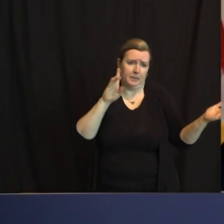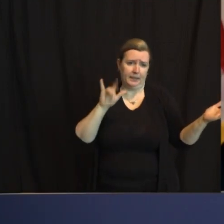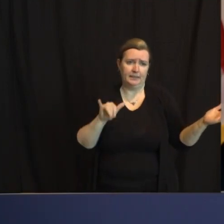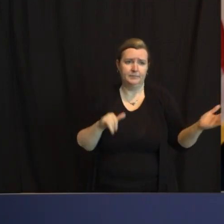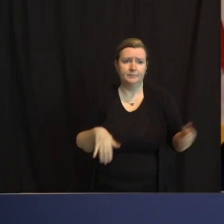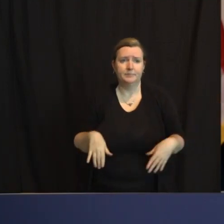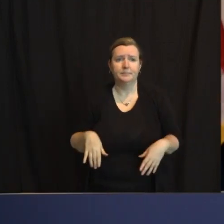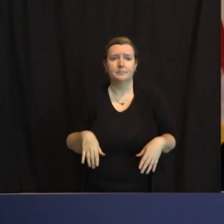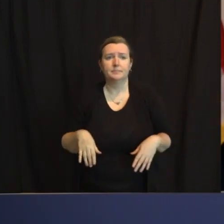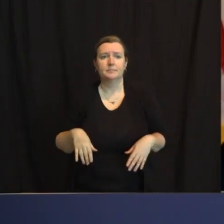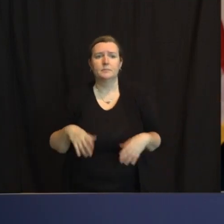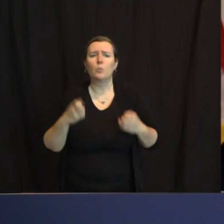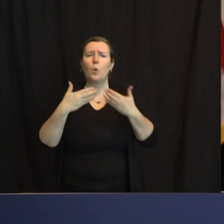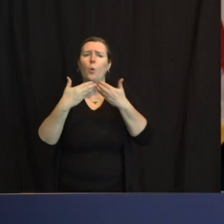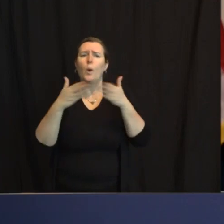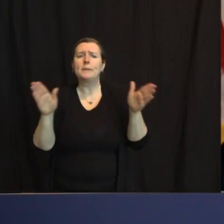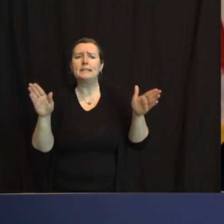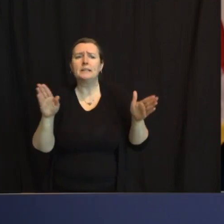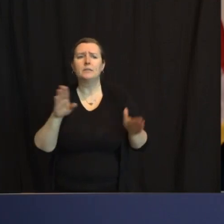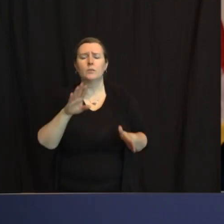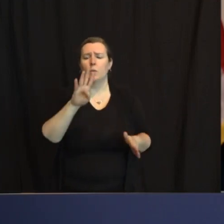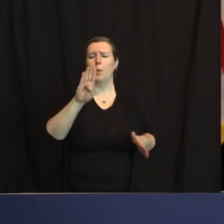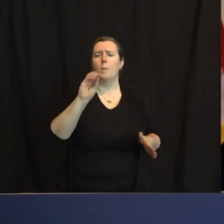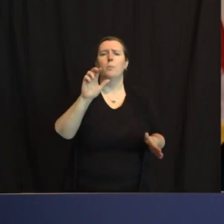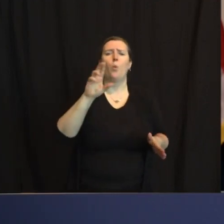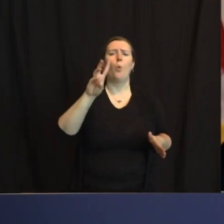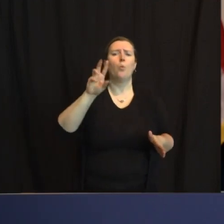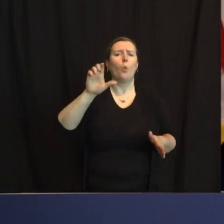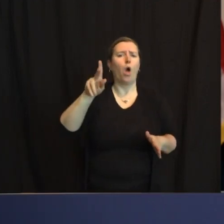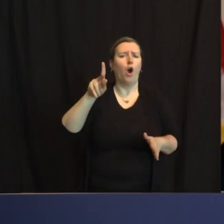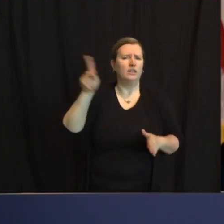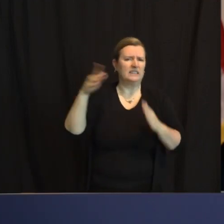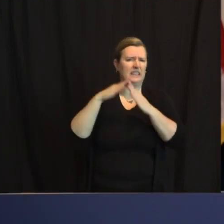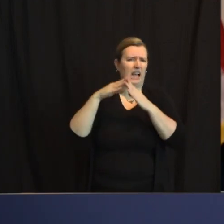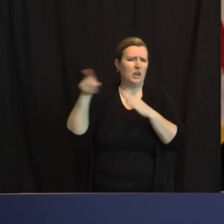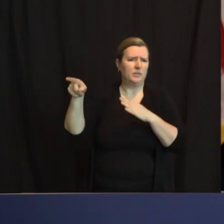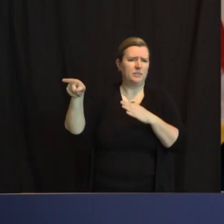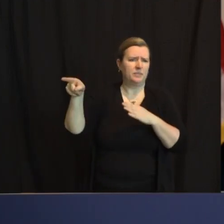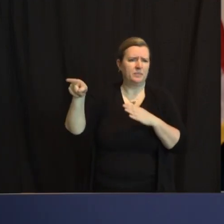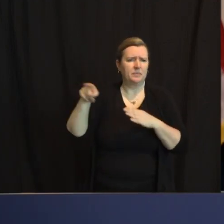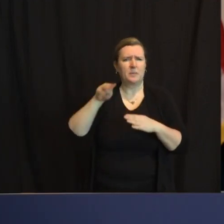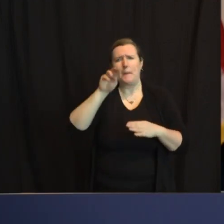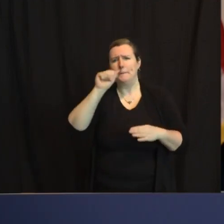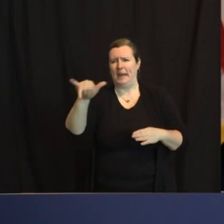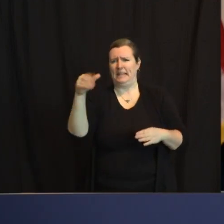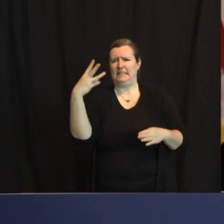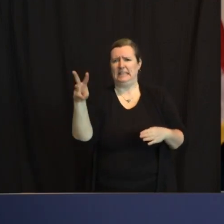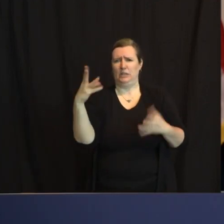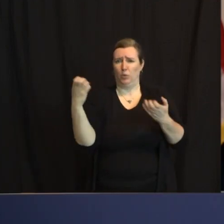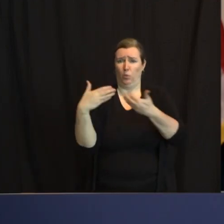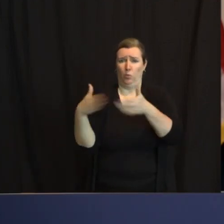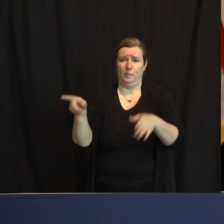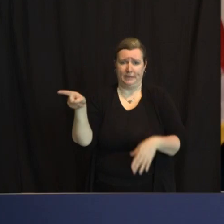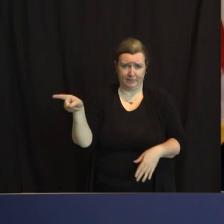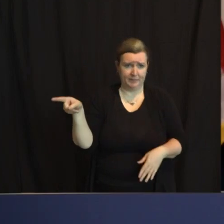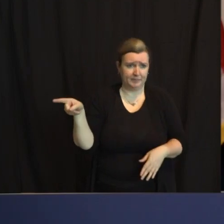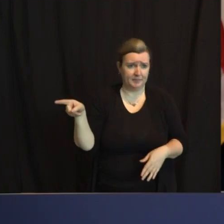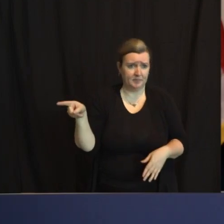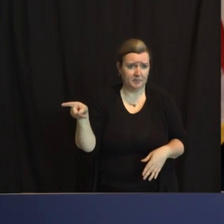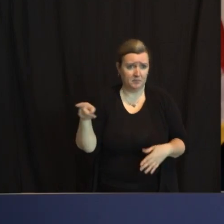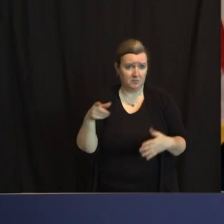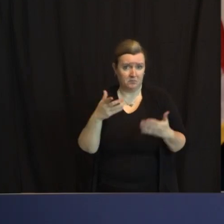May 11th, their beaches and most public facilities and businesses by June 1st. Governor, Commissioner Persicelli, are these